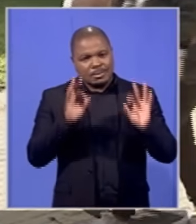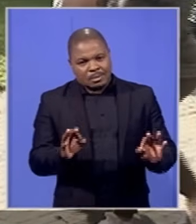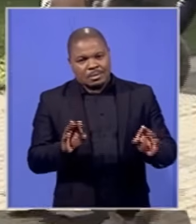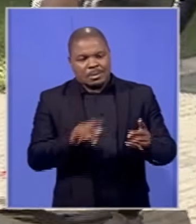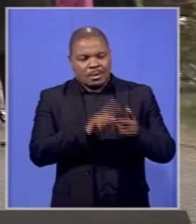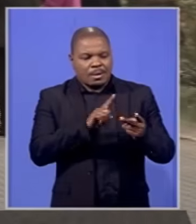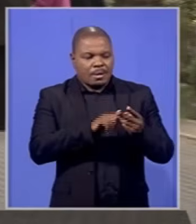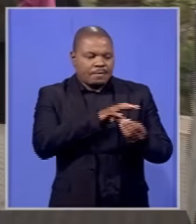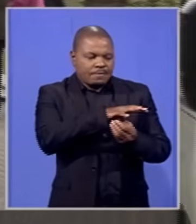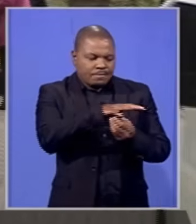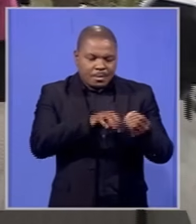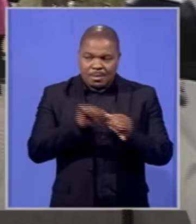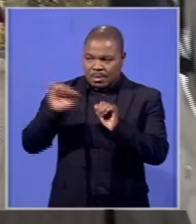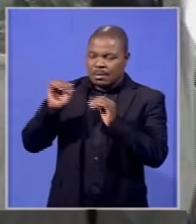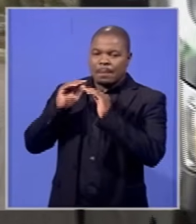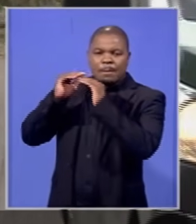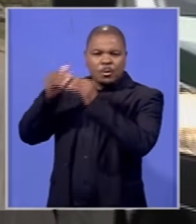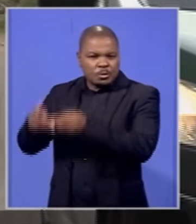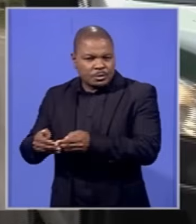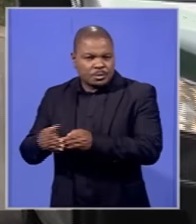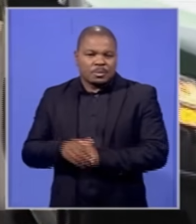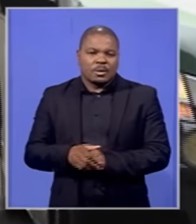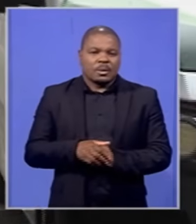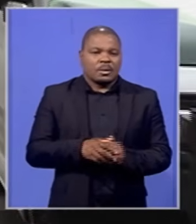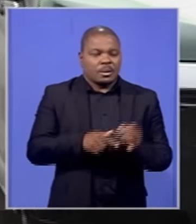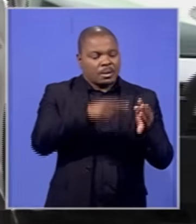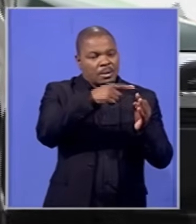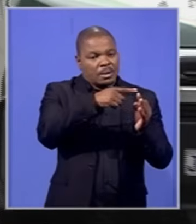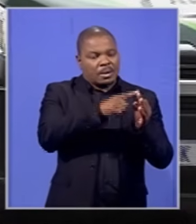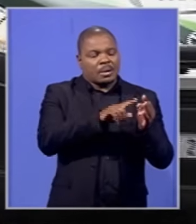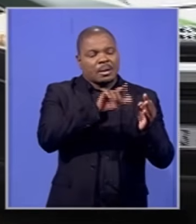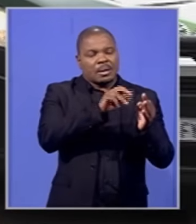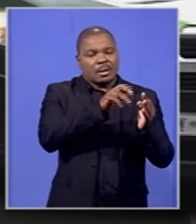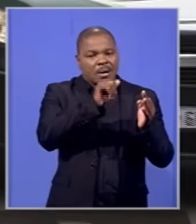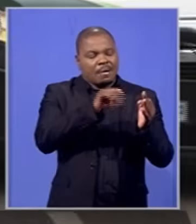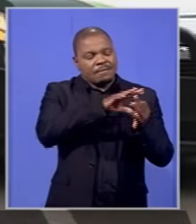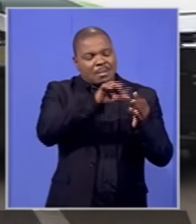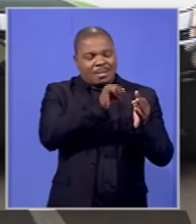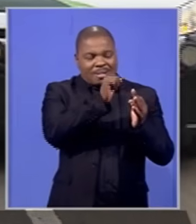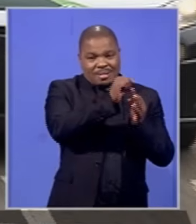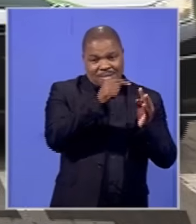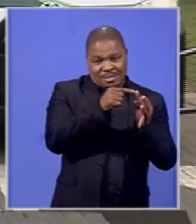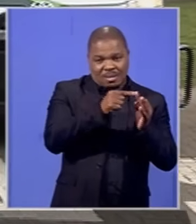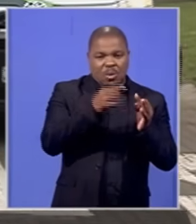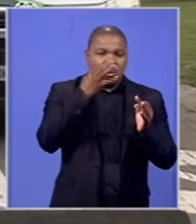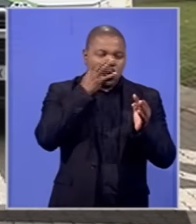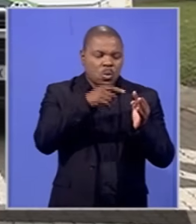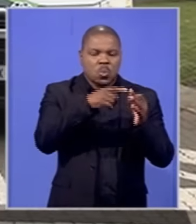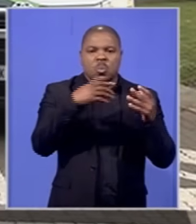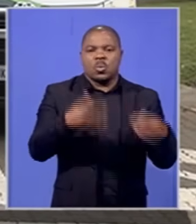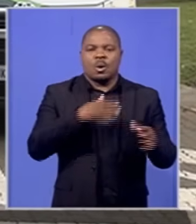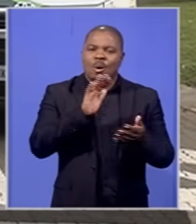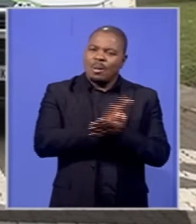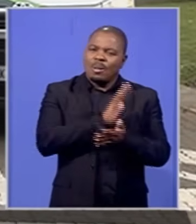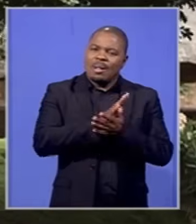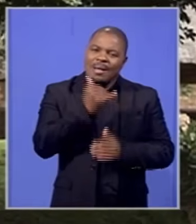ba bona. Yo mongwe wa losika lwa ga Constable Linda o mo tlhalositse e le motho yo a neng a tletse